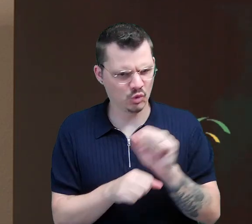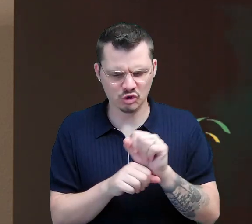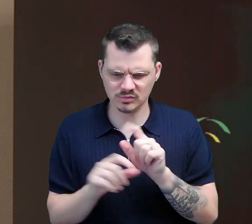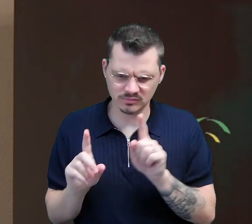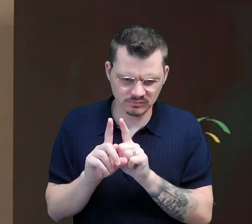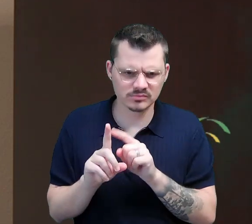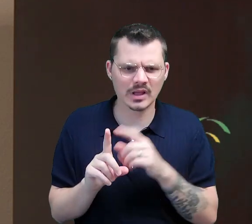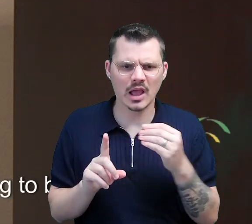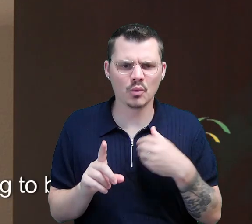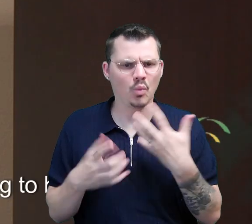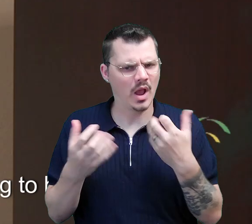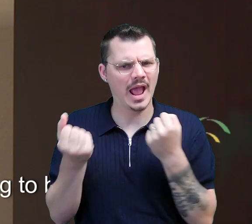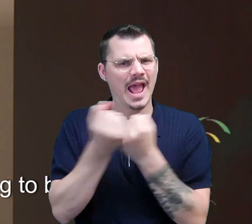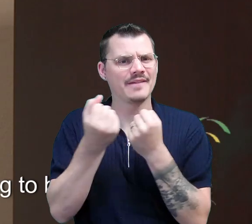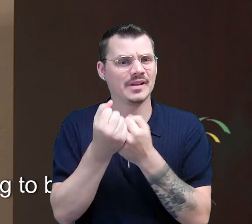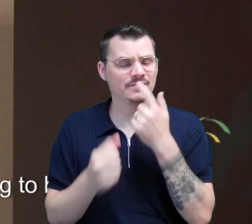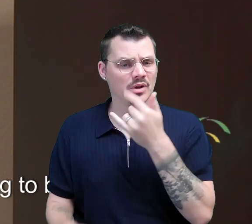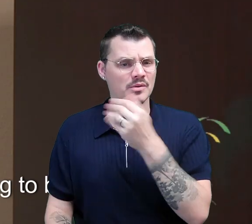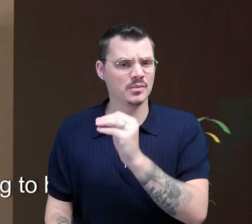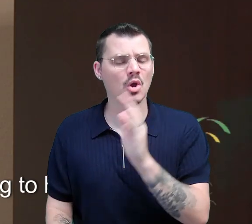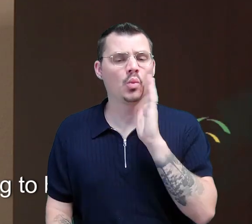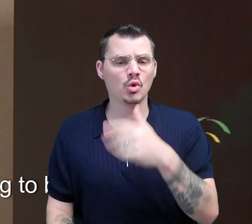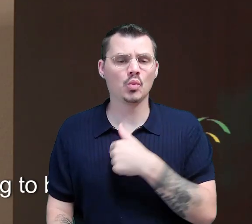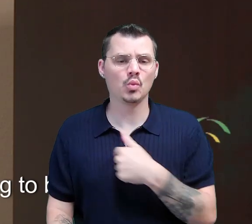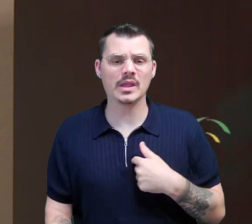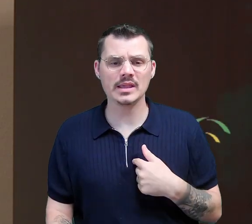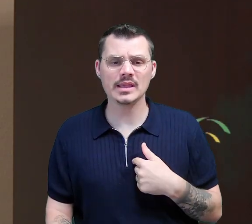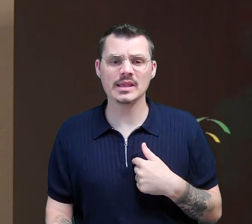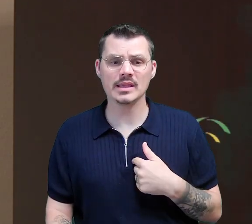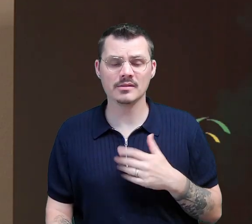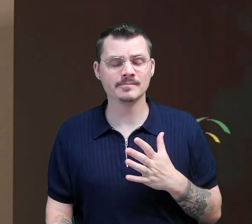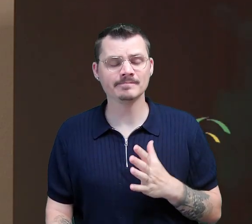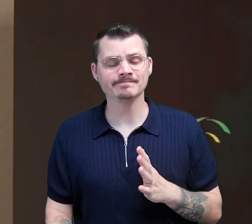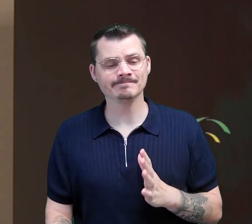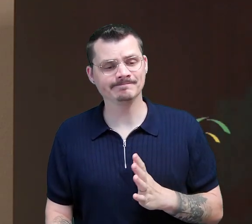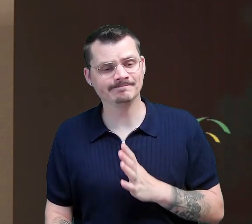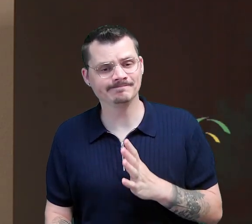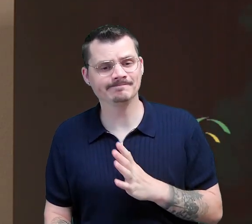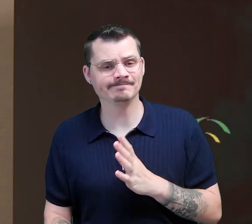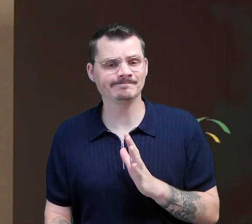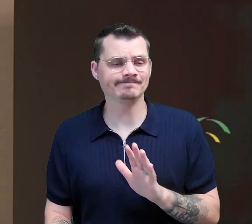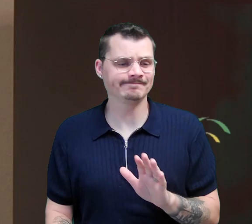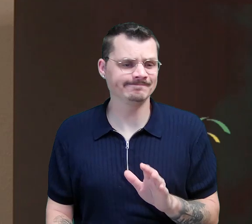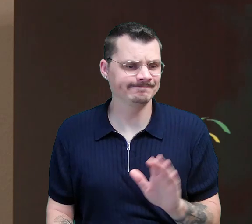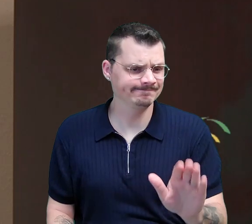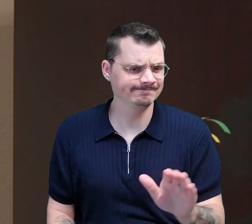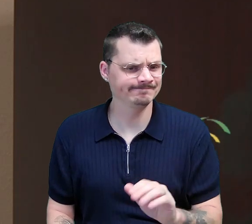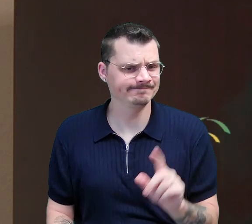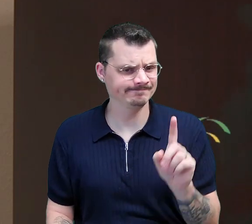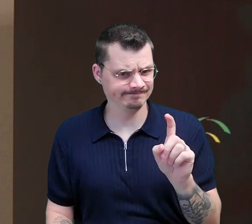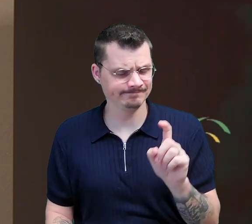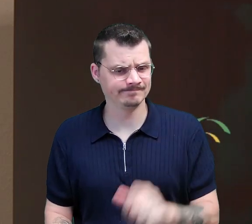and we're going to try and advocate for him, are we going to be firm and polite?